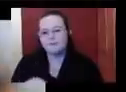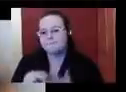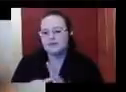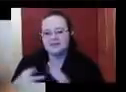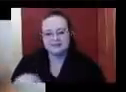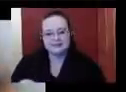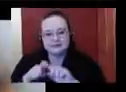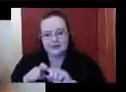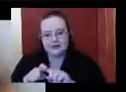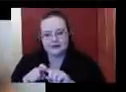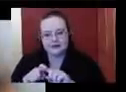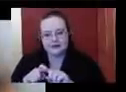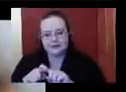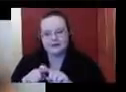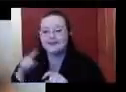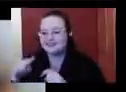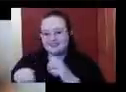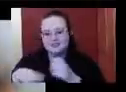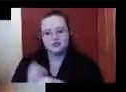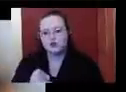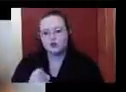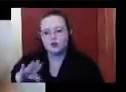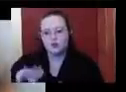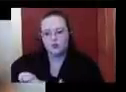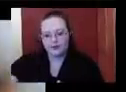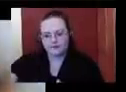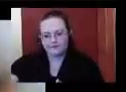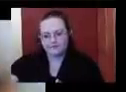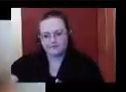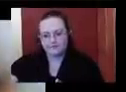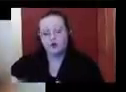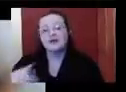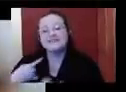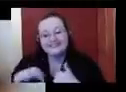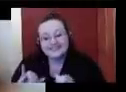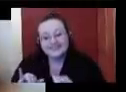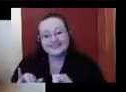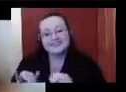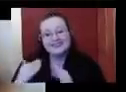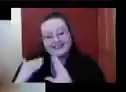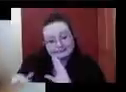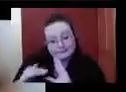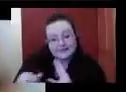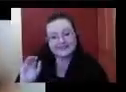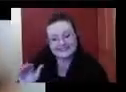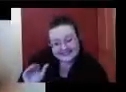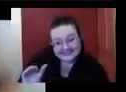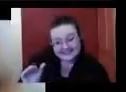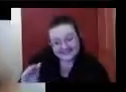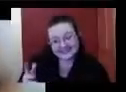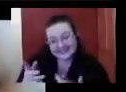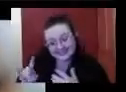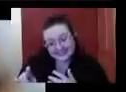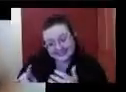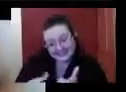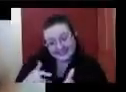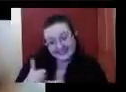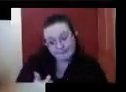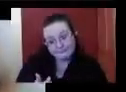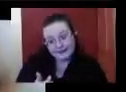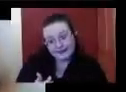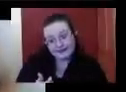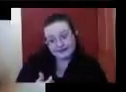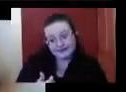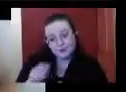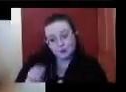updated. We will continue to send reminder notices to urge you gently to update the records with us